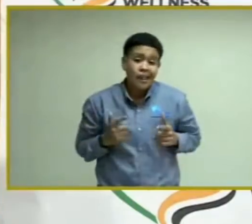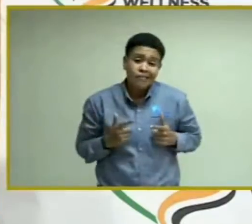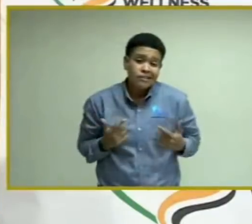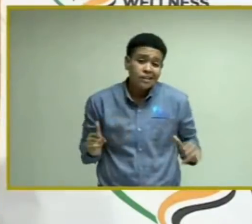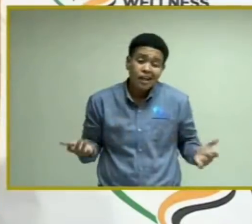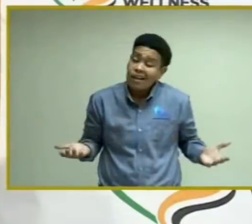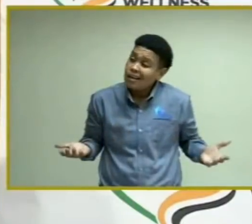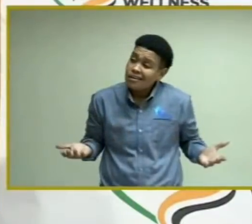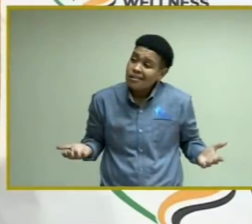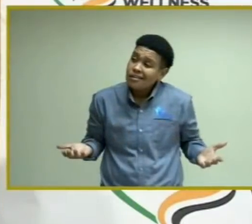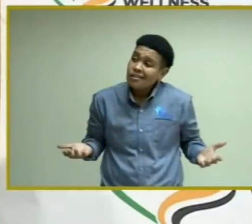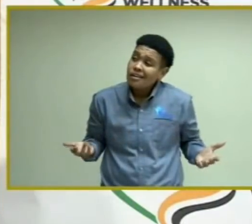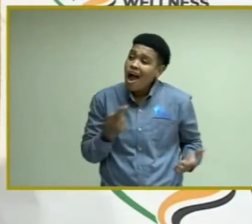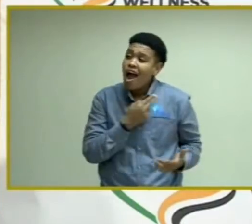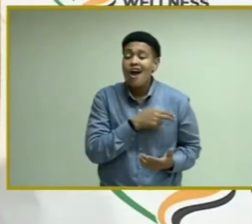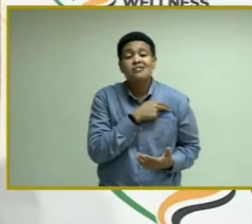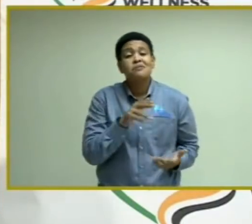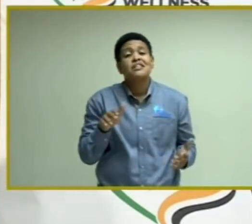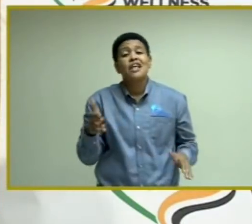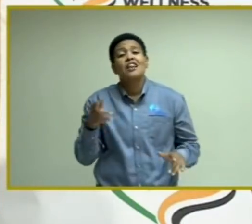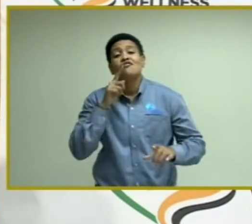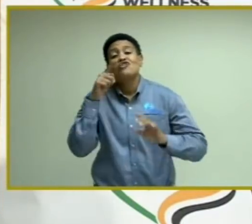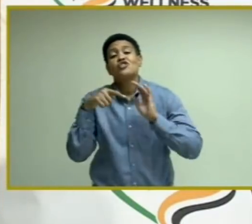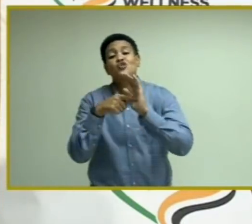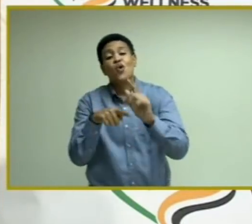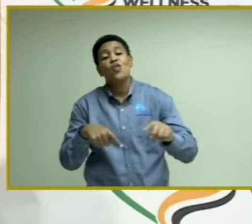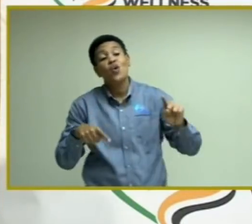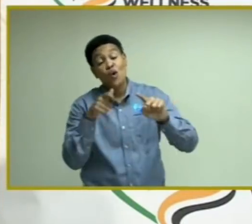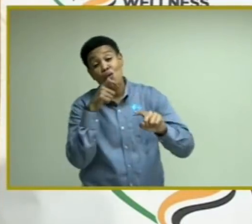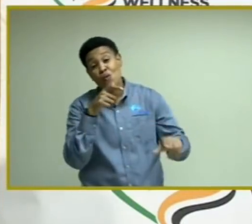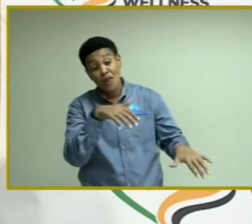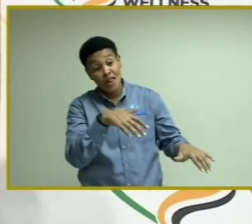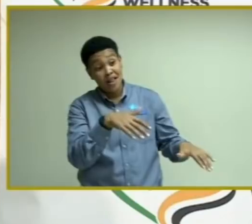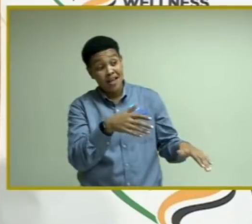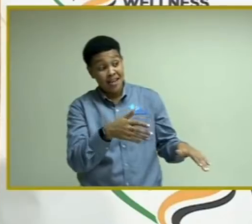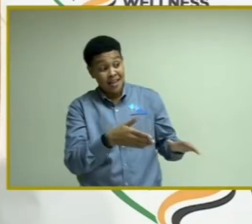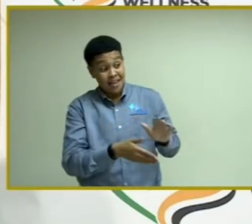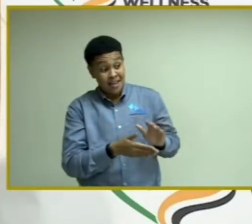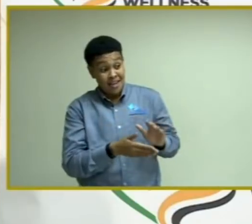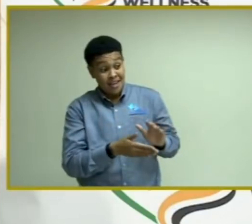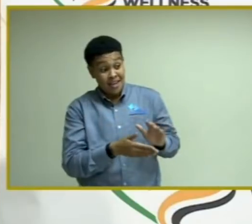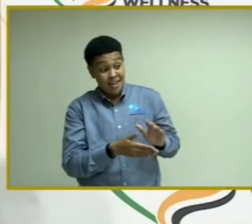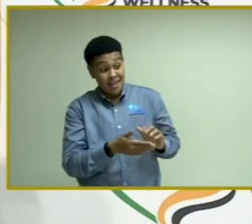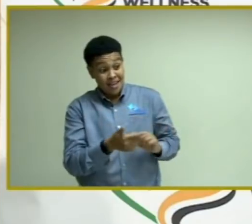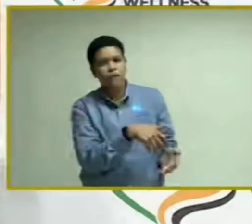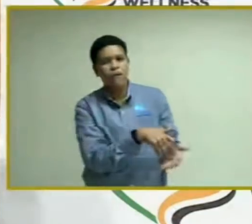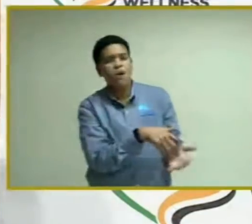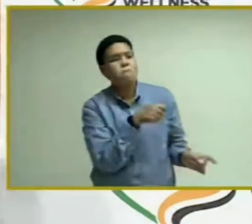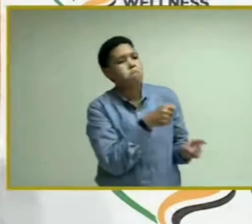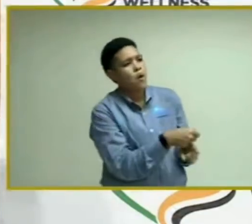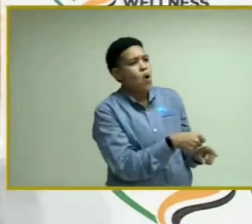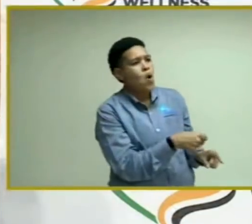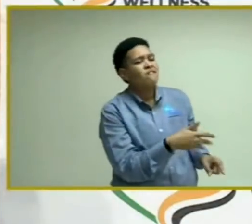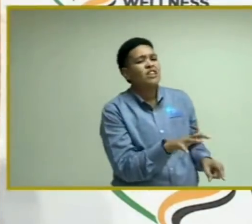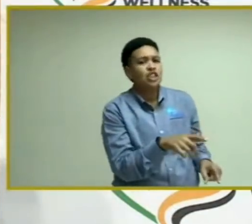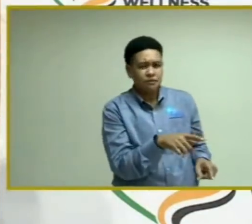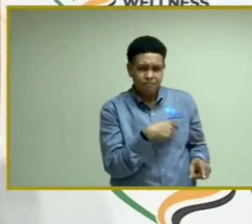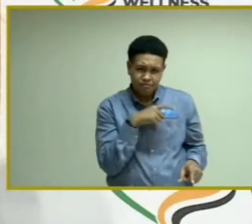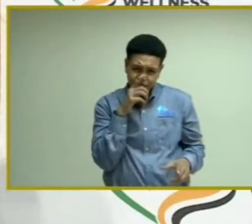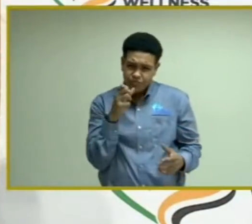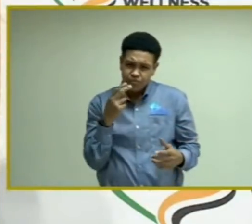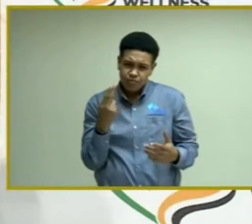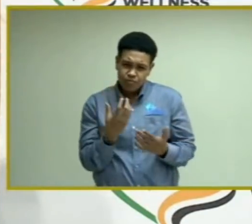The hospitalization and the deaths show that it is those who are not are the ones who are most vulnerable. And so really want to